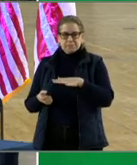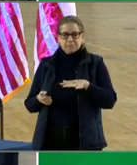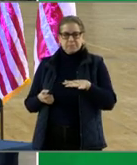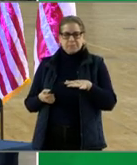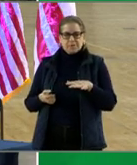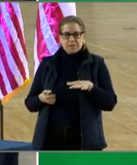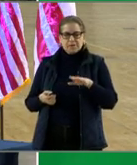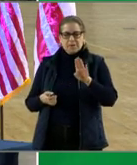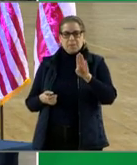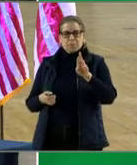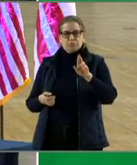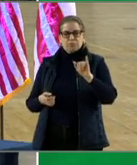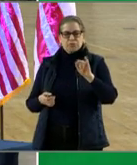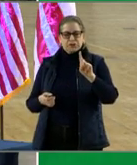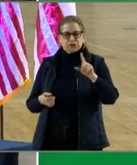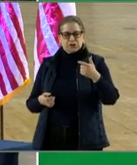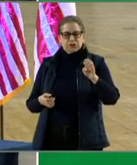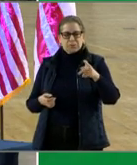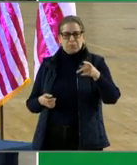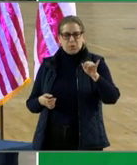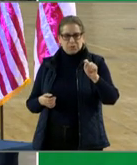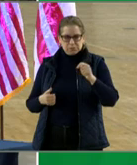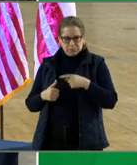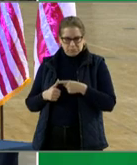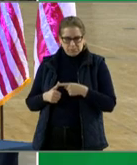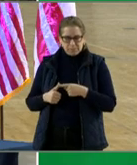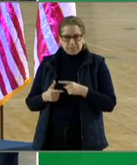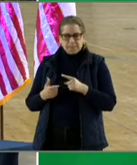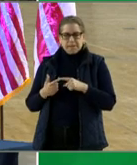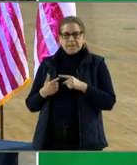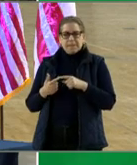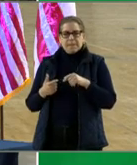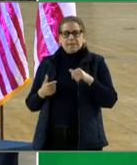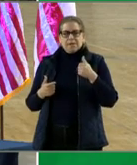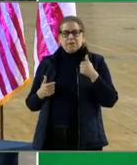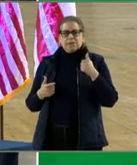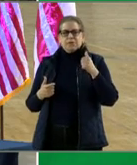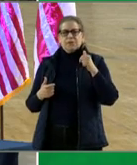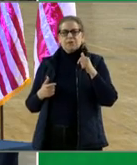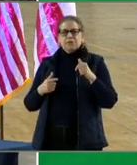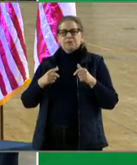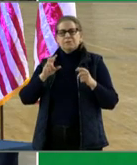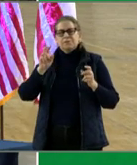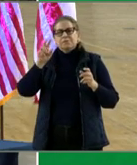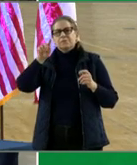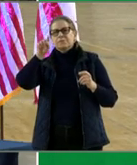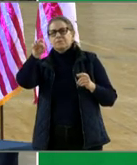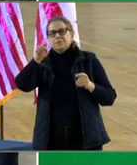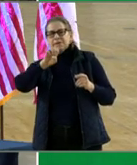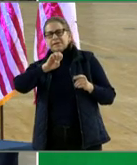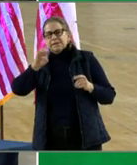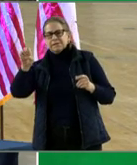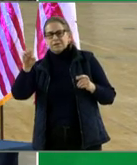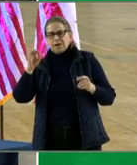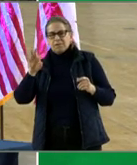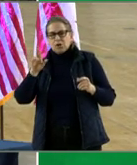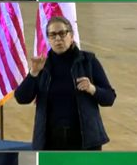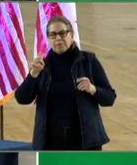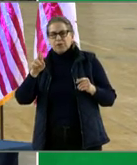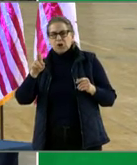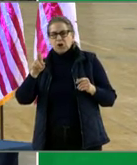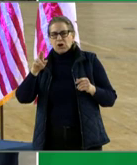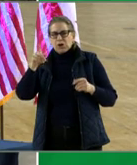others also east of the river has stepped up for us in allowing space within their